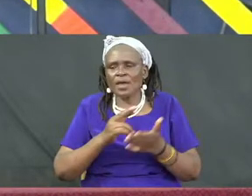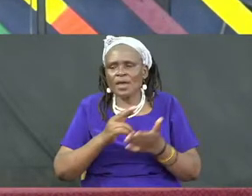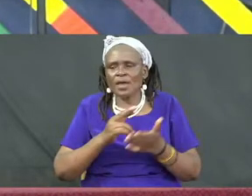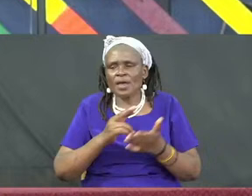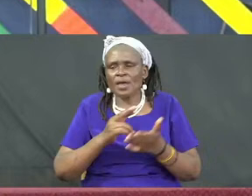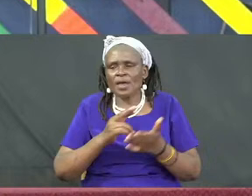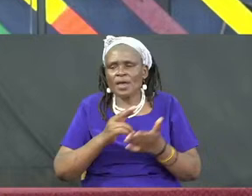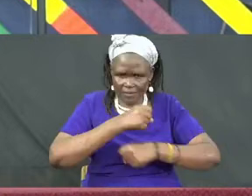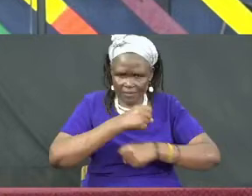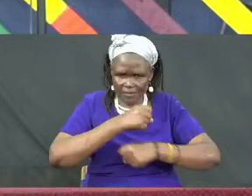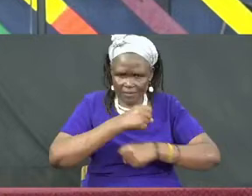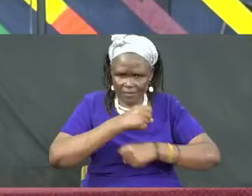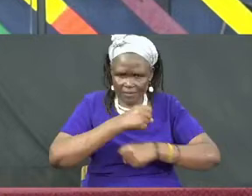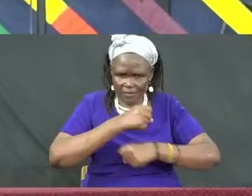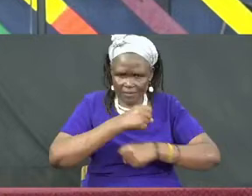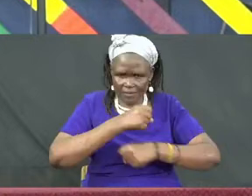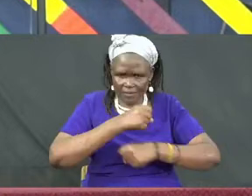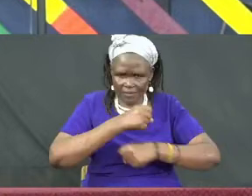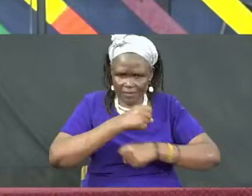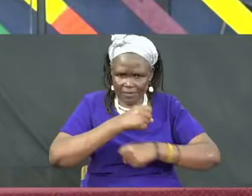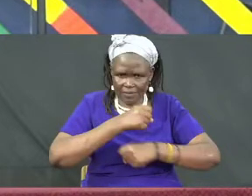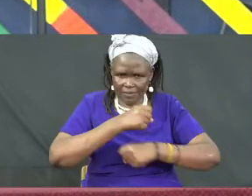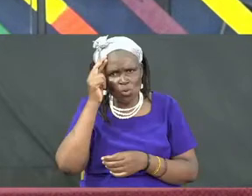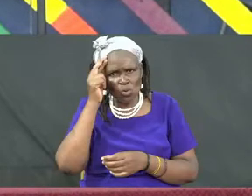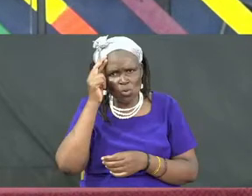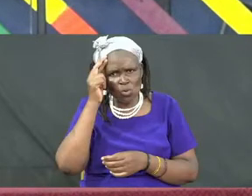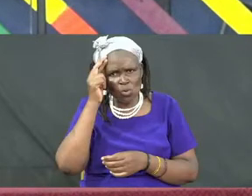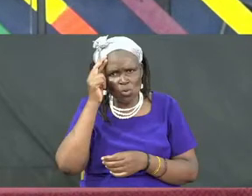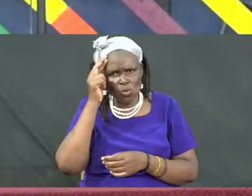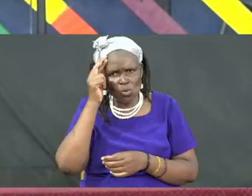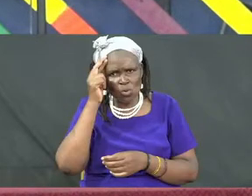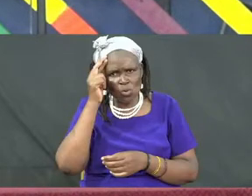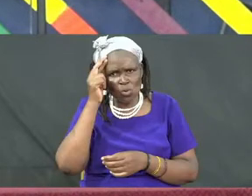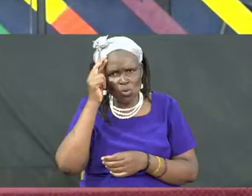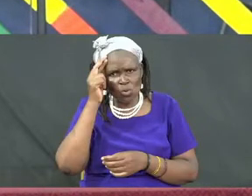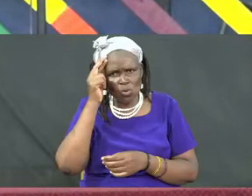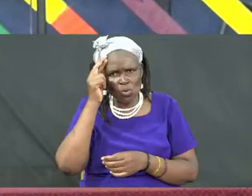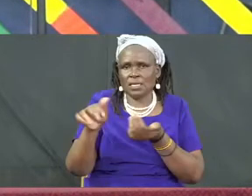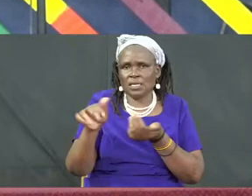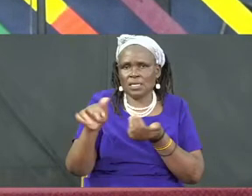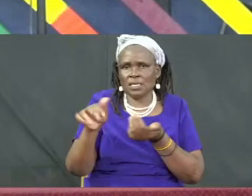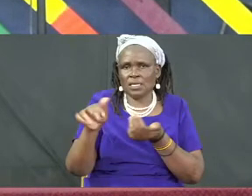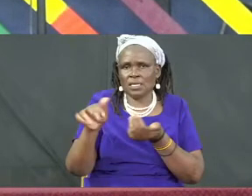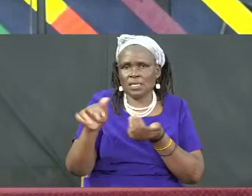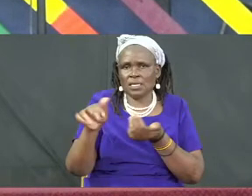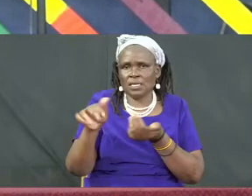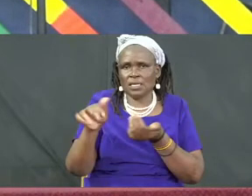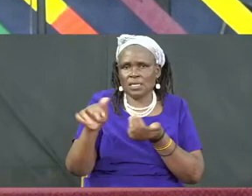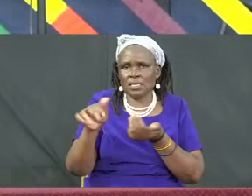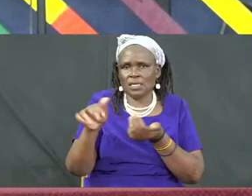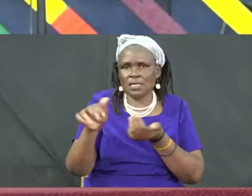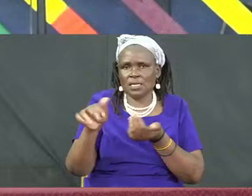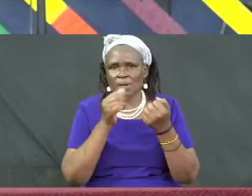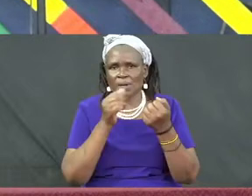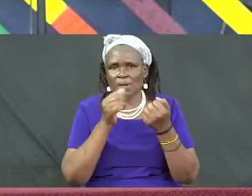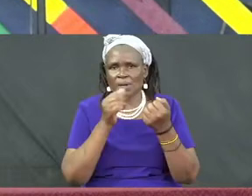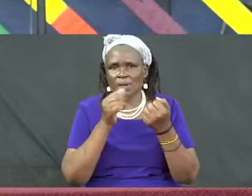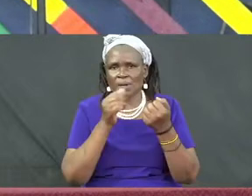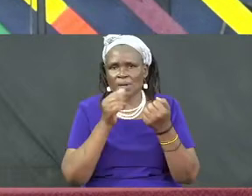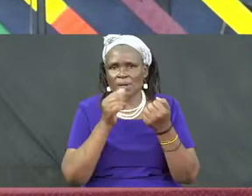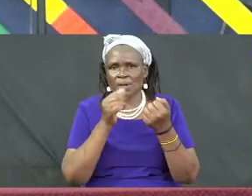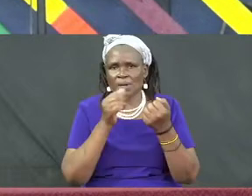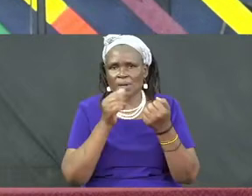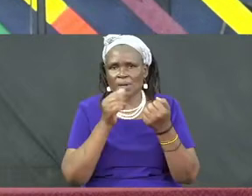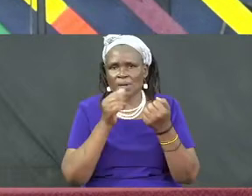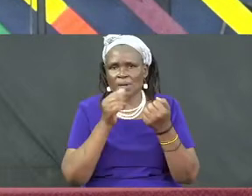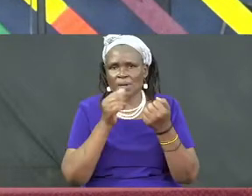of Satan seems to be a bit more than in other places. Pergamum happened to be that